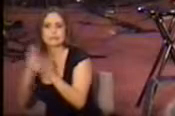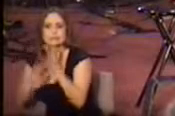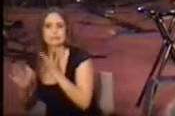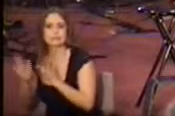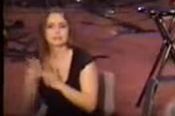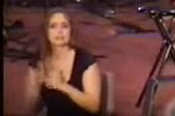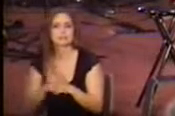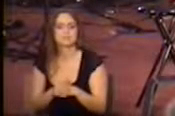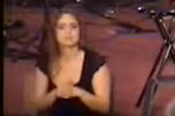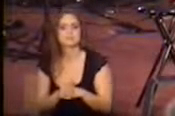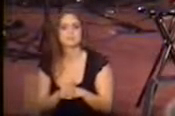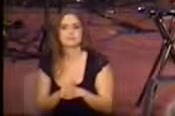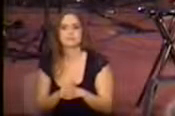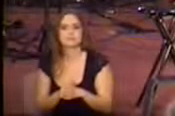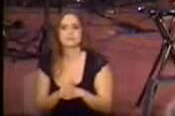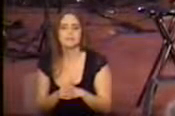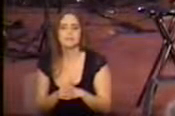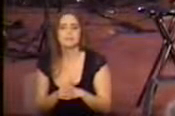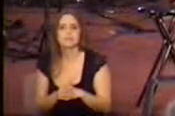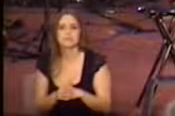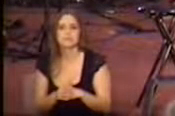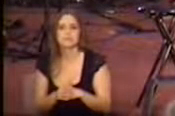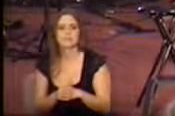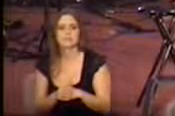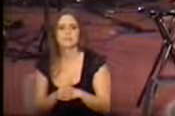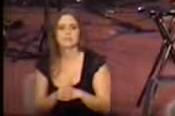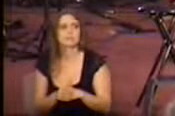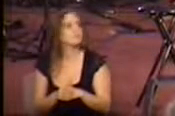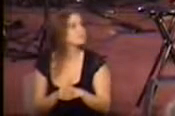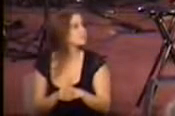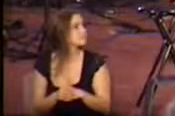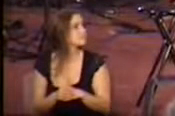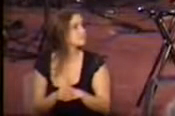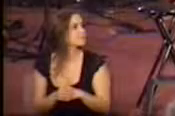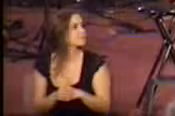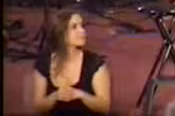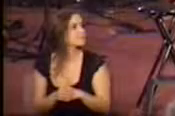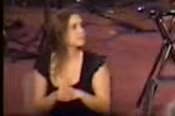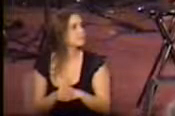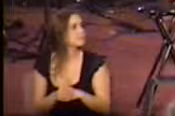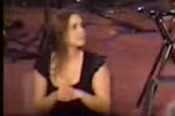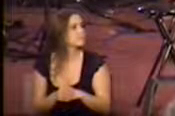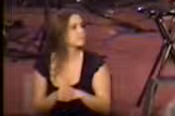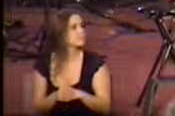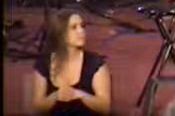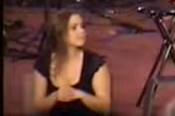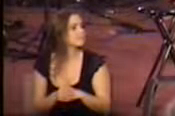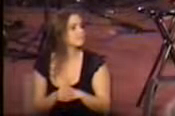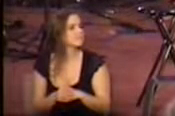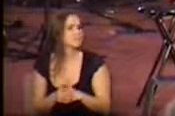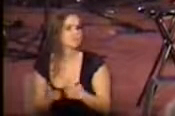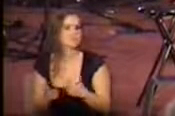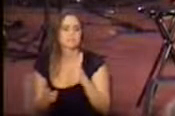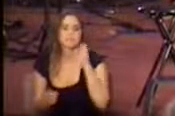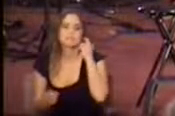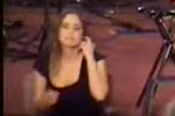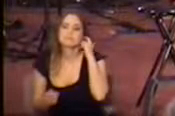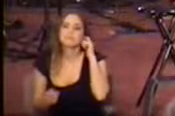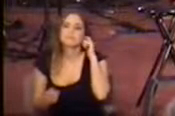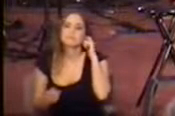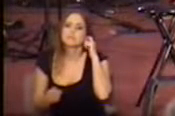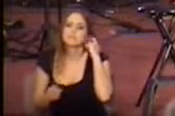out. I know they didn't want me to say that, but that's I gave them their cue, and they're making their way up. If you turn your Bibles